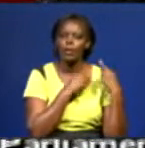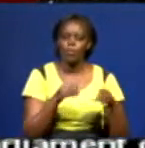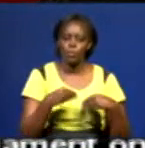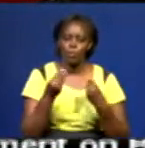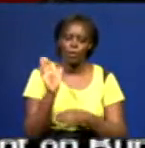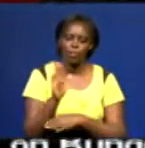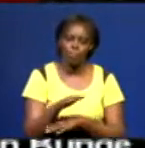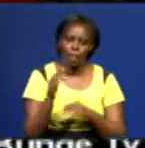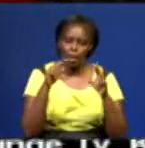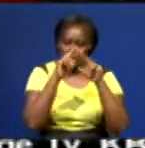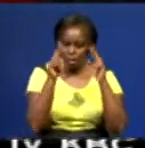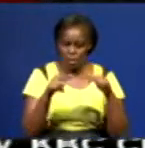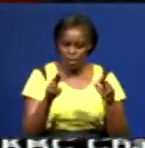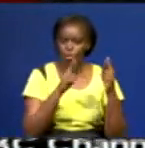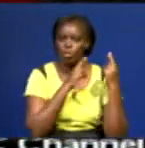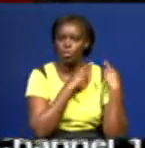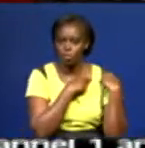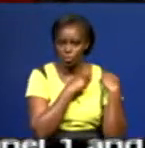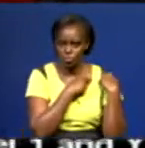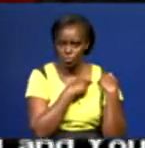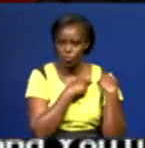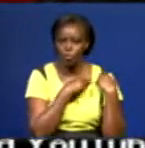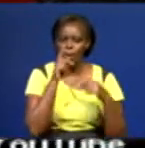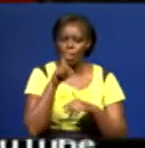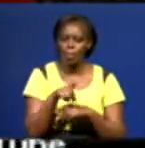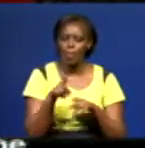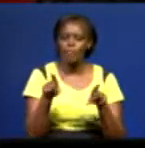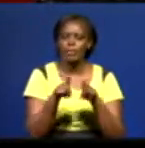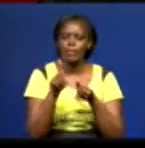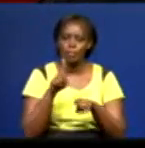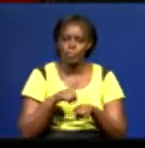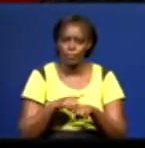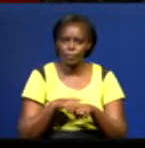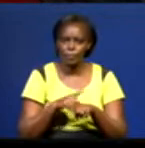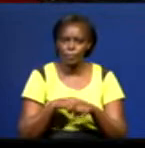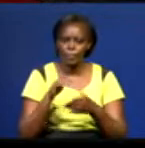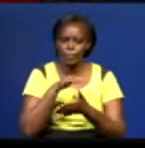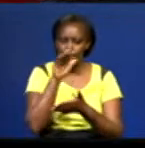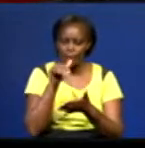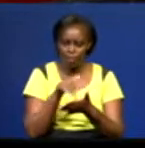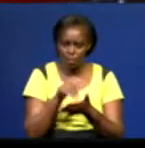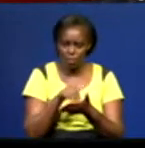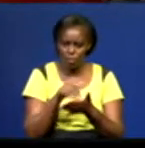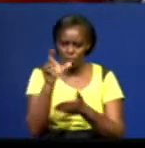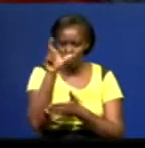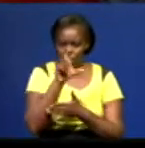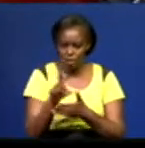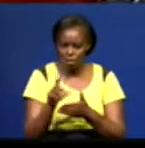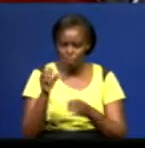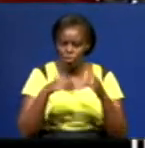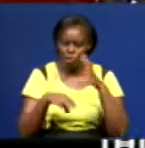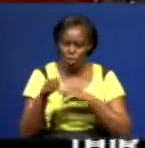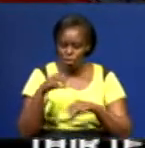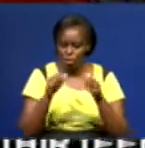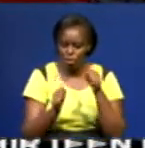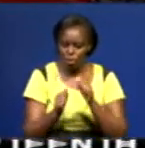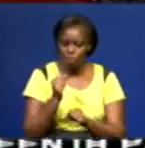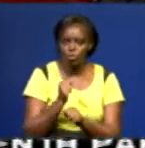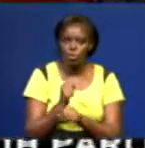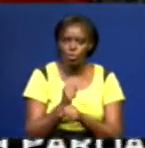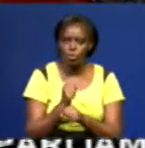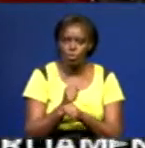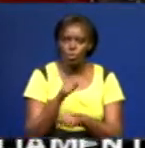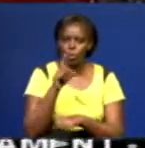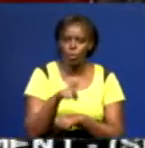to international obligations. We must also include the regional contributions that we do.